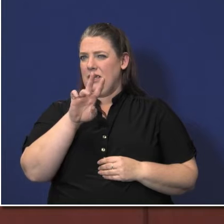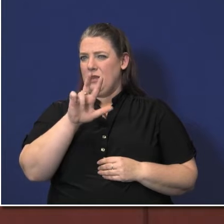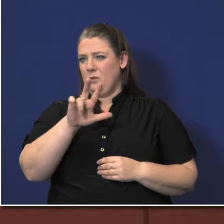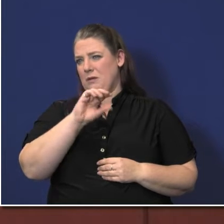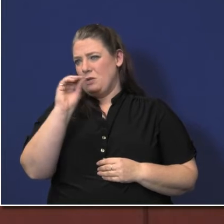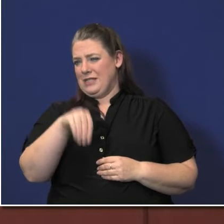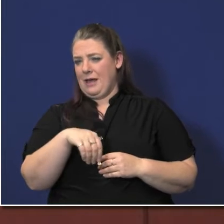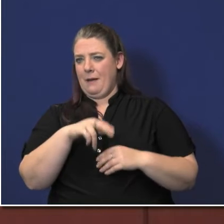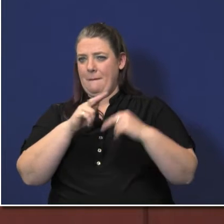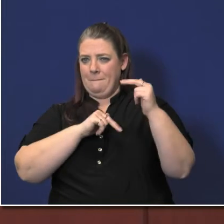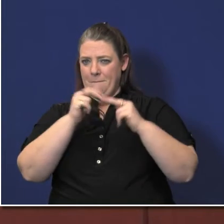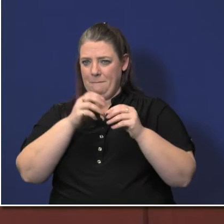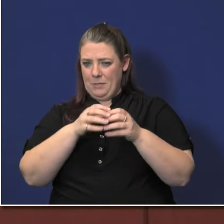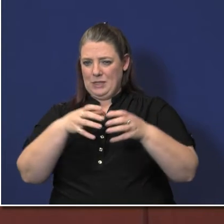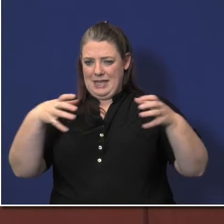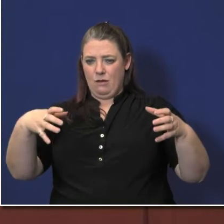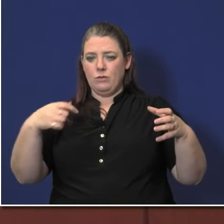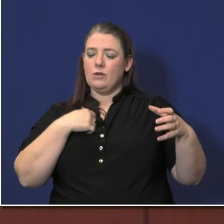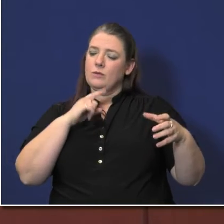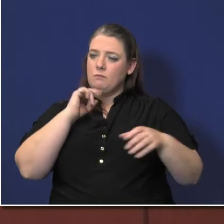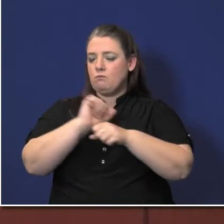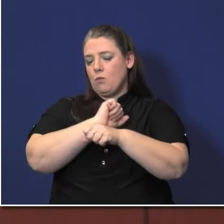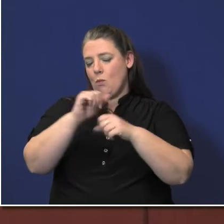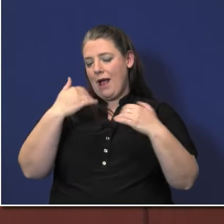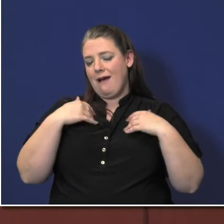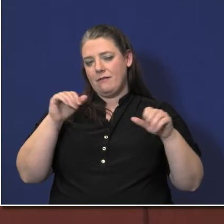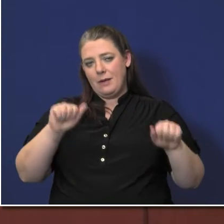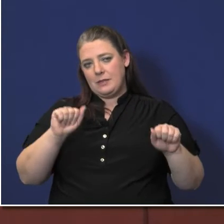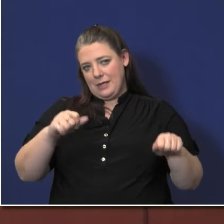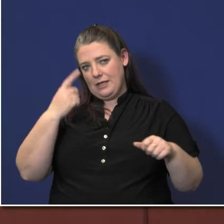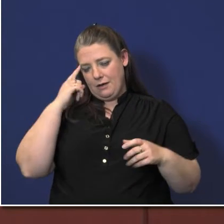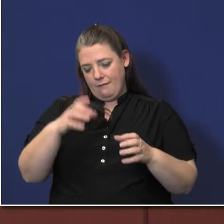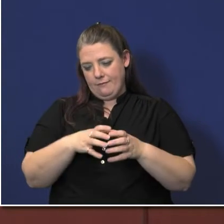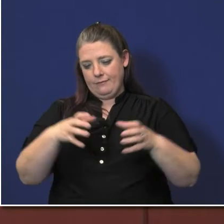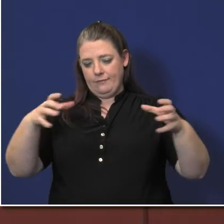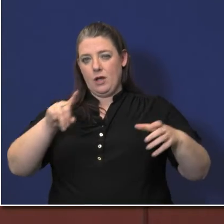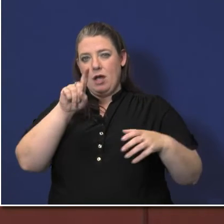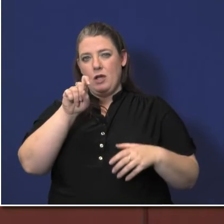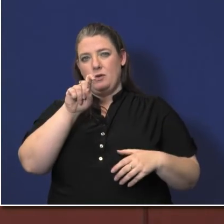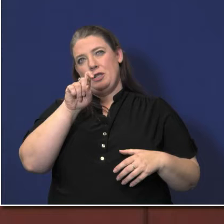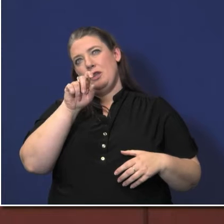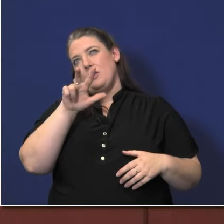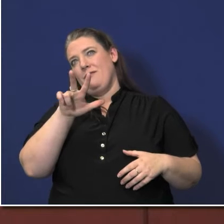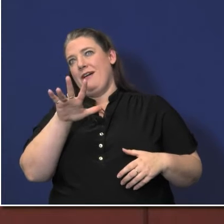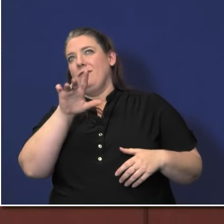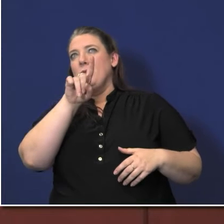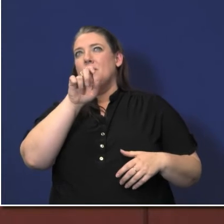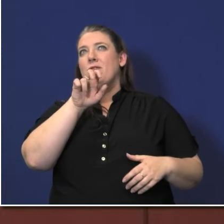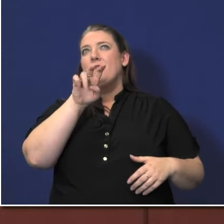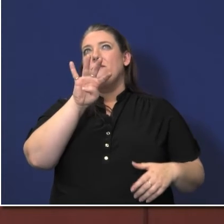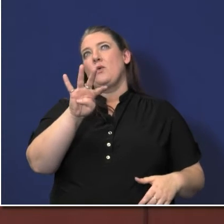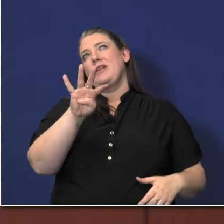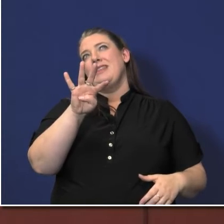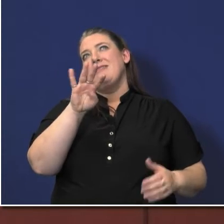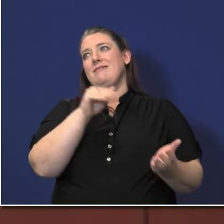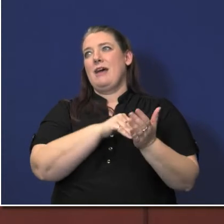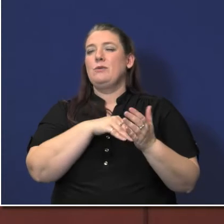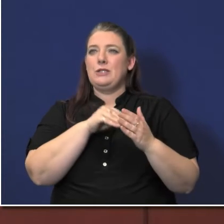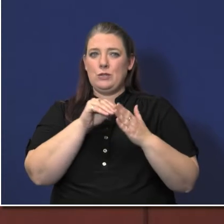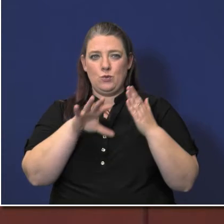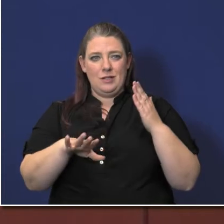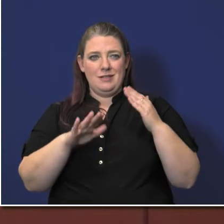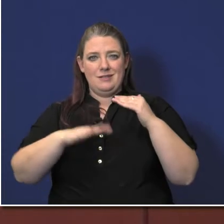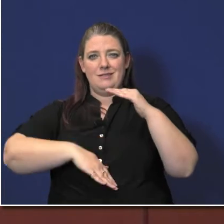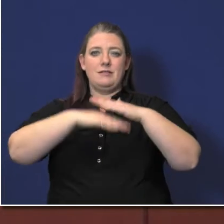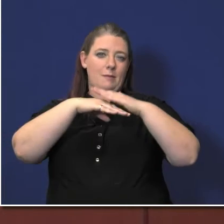certainly we have the possibility of growing to 135 to 140,000 students topped out.